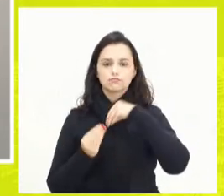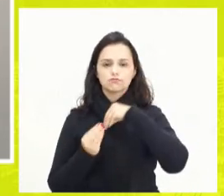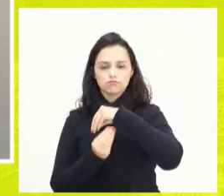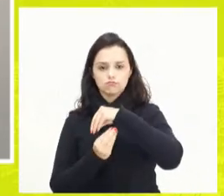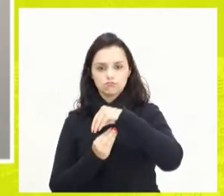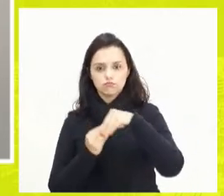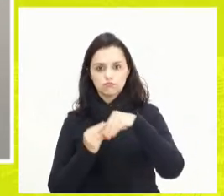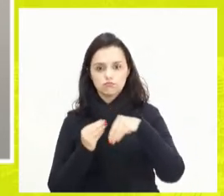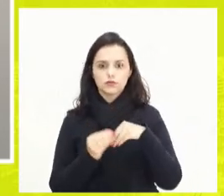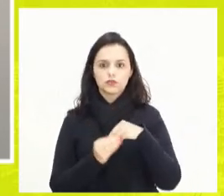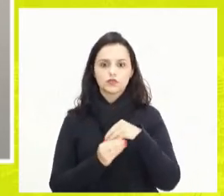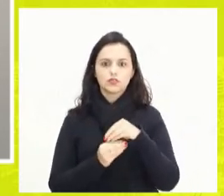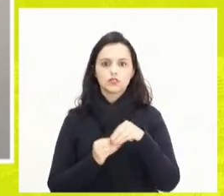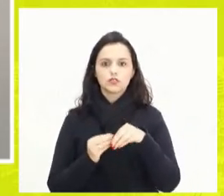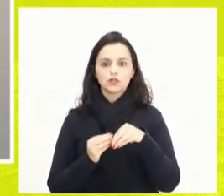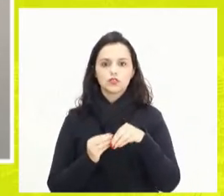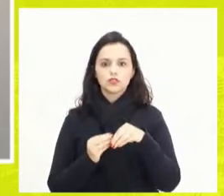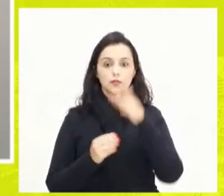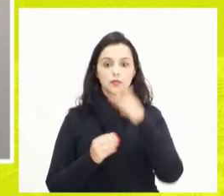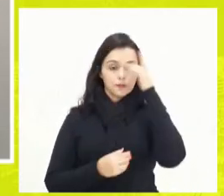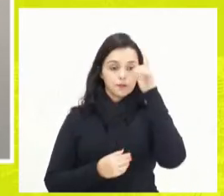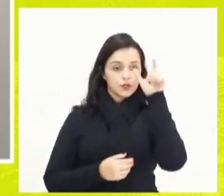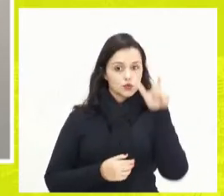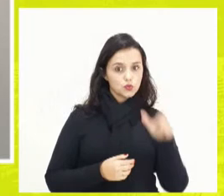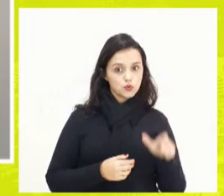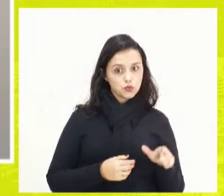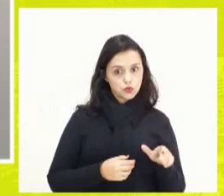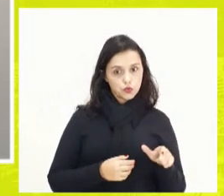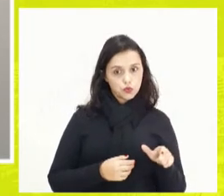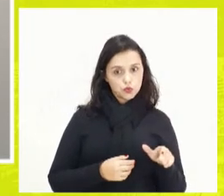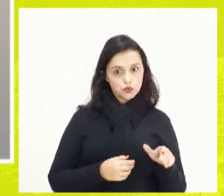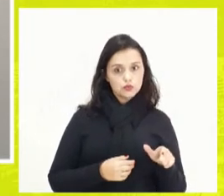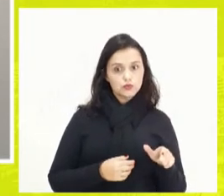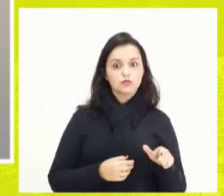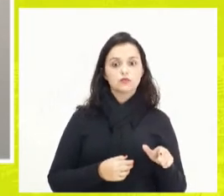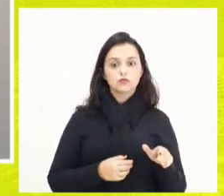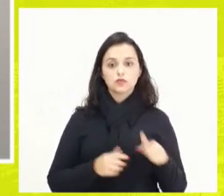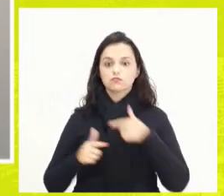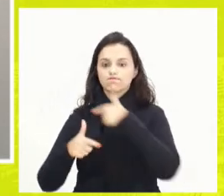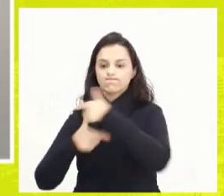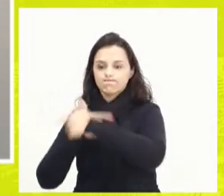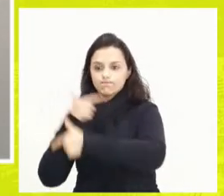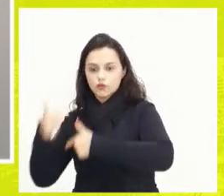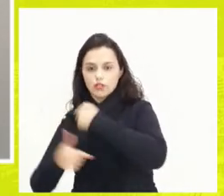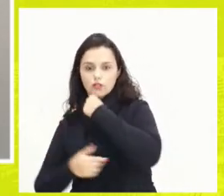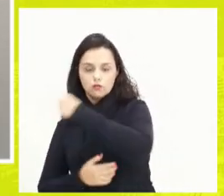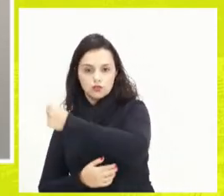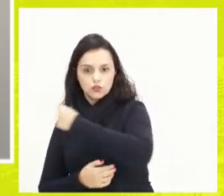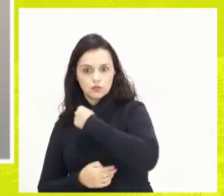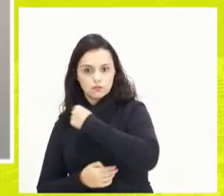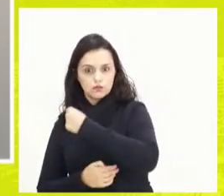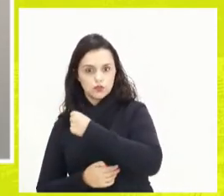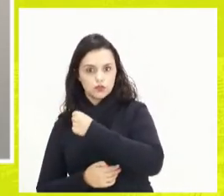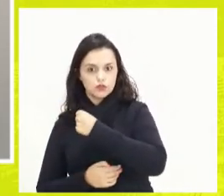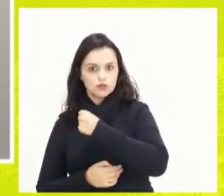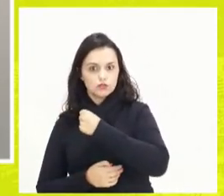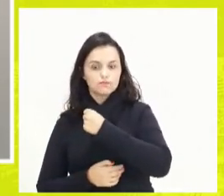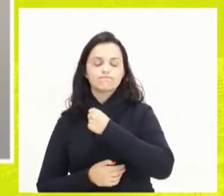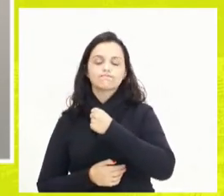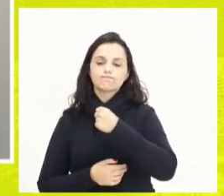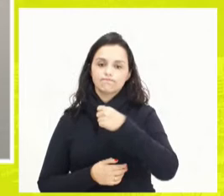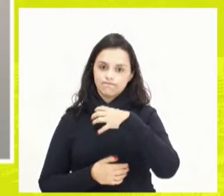this melting of the individual of the persona he represents as a